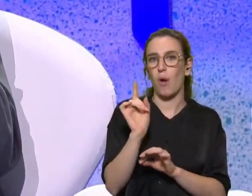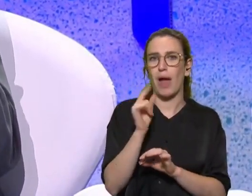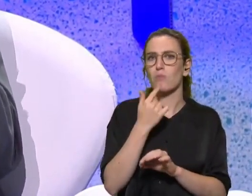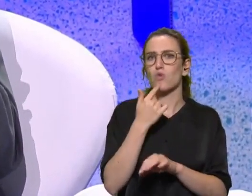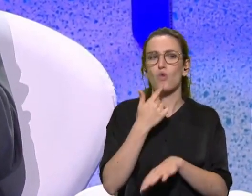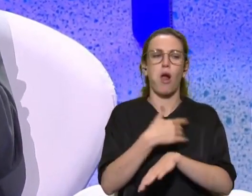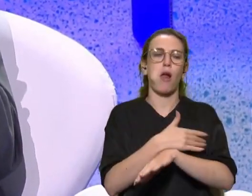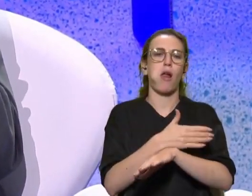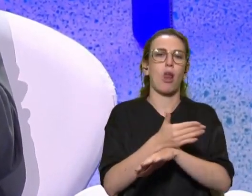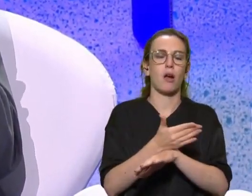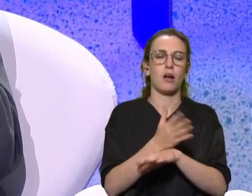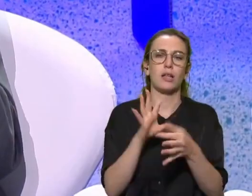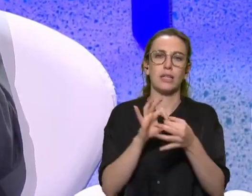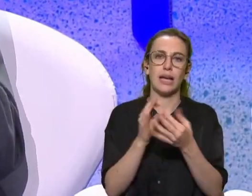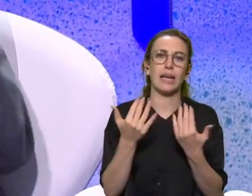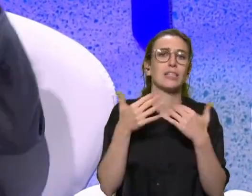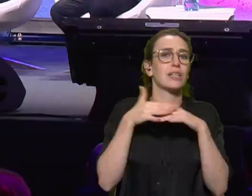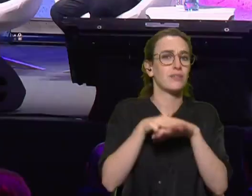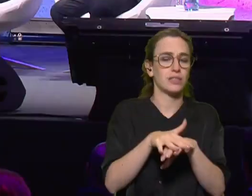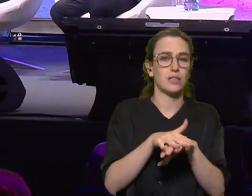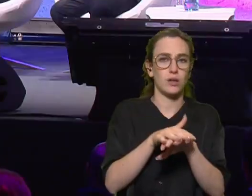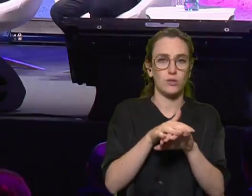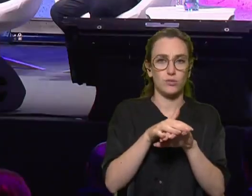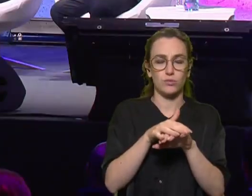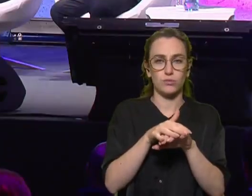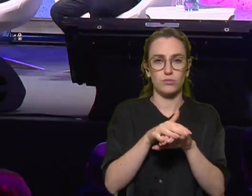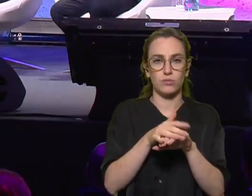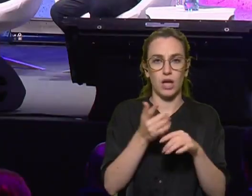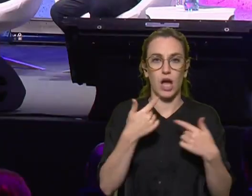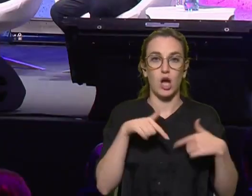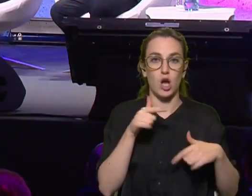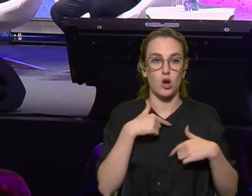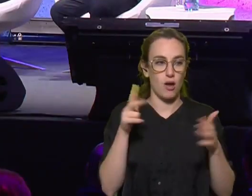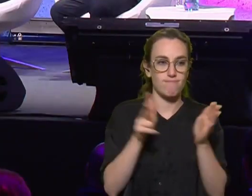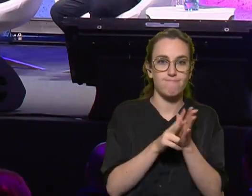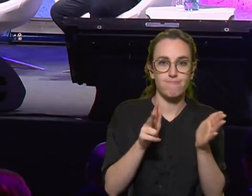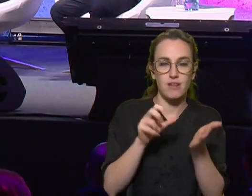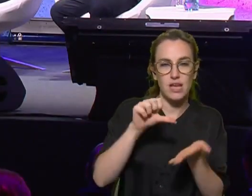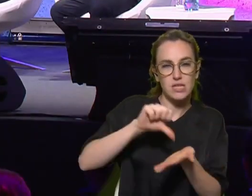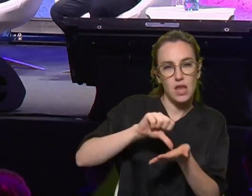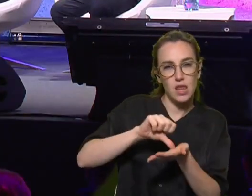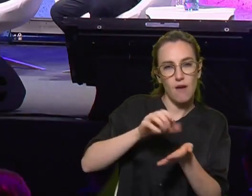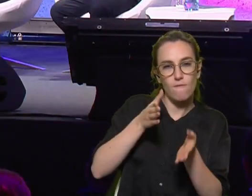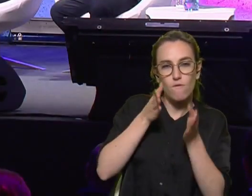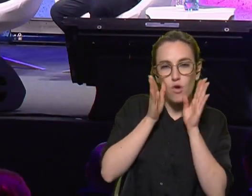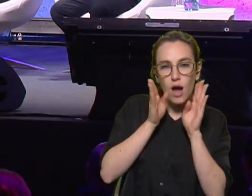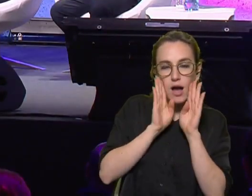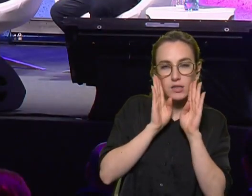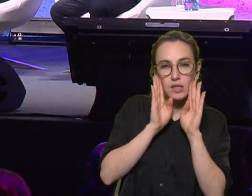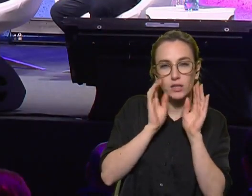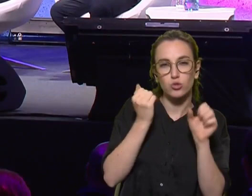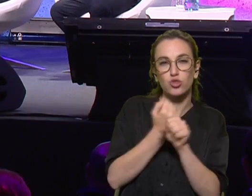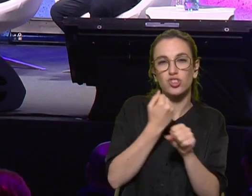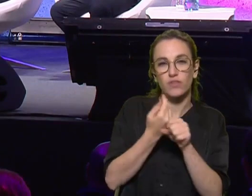number endlessly. Portugal is not lagging behind our public